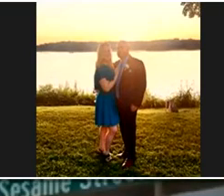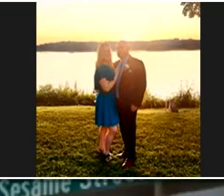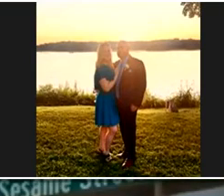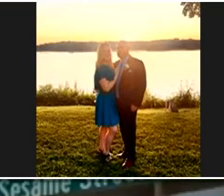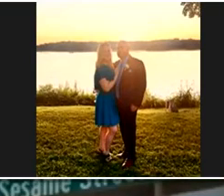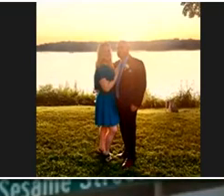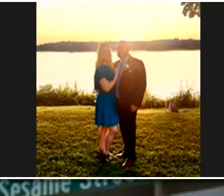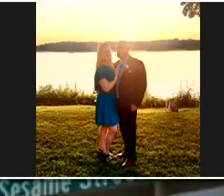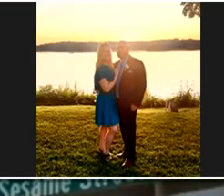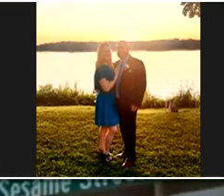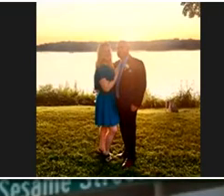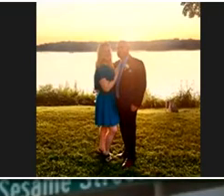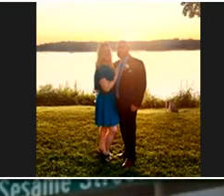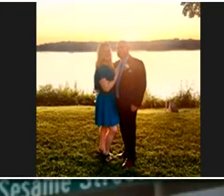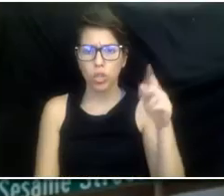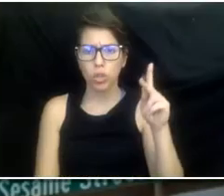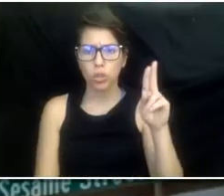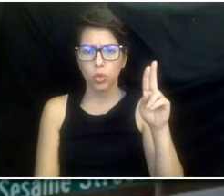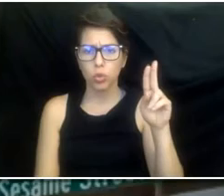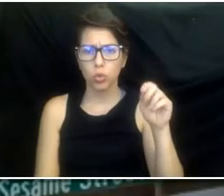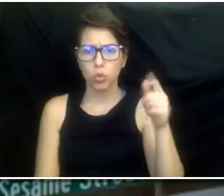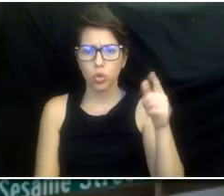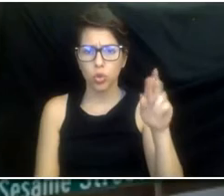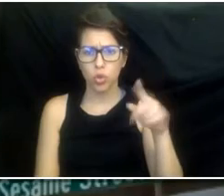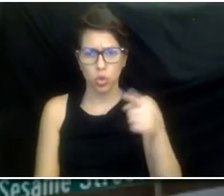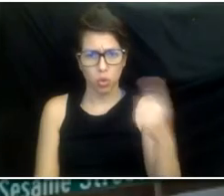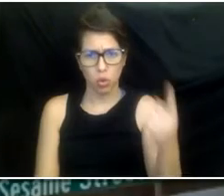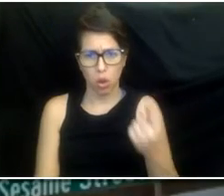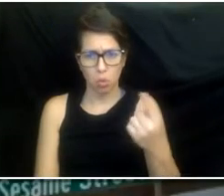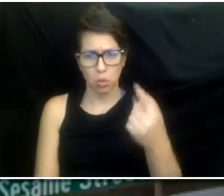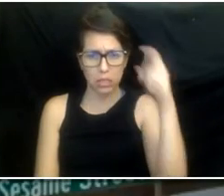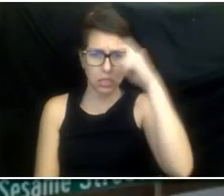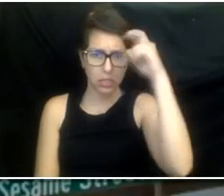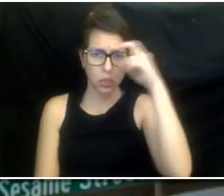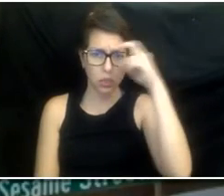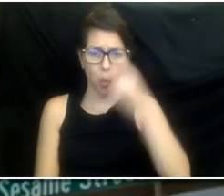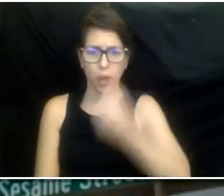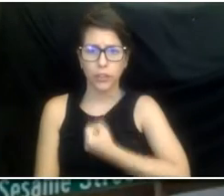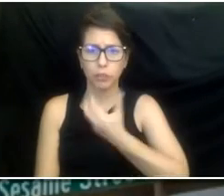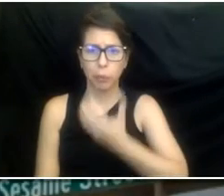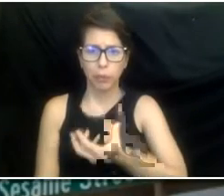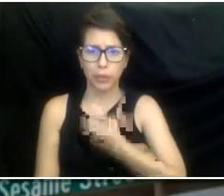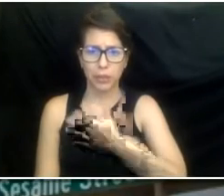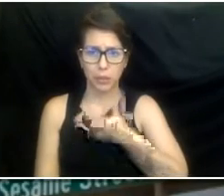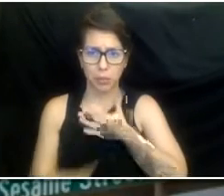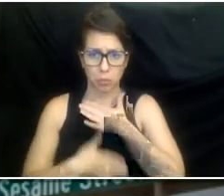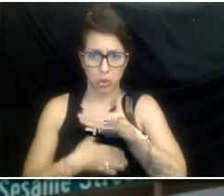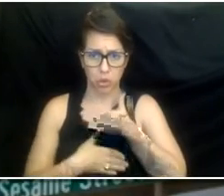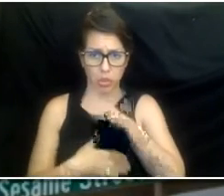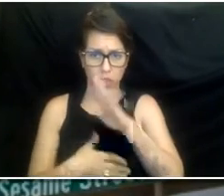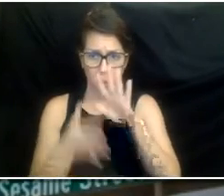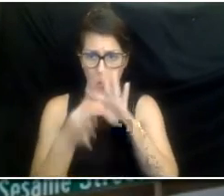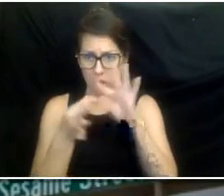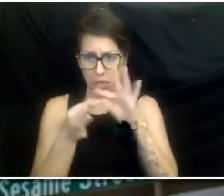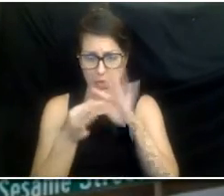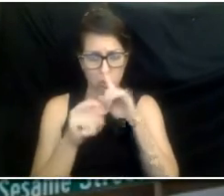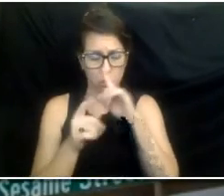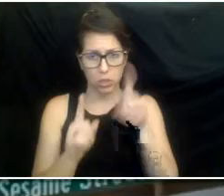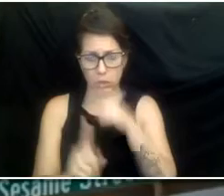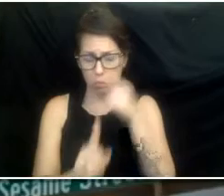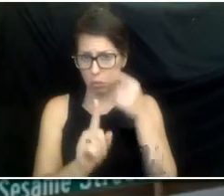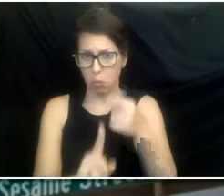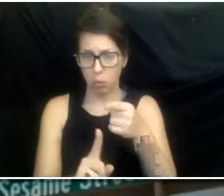obvious question is the two cases that you um mention that have to do with police